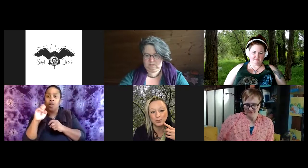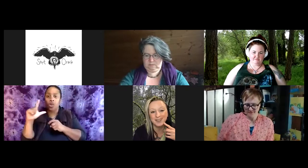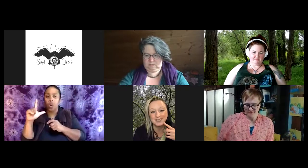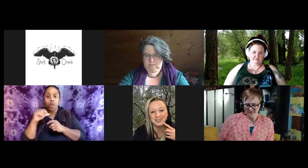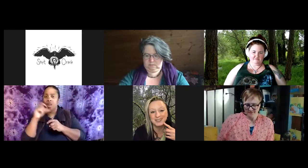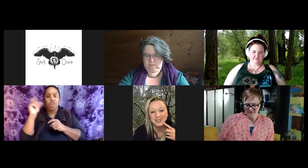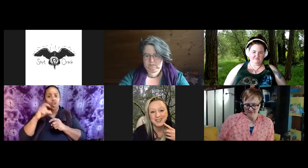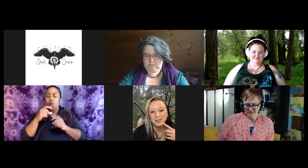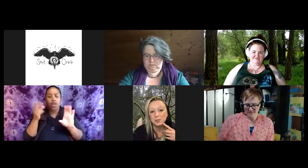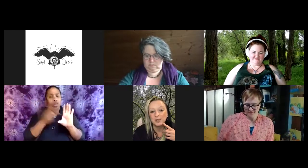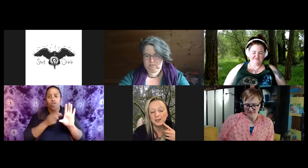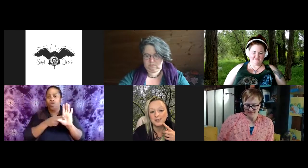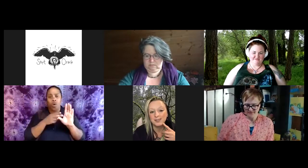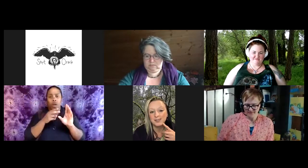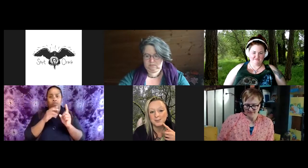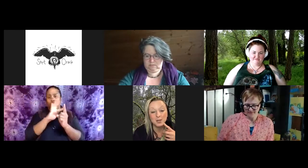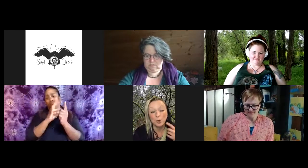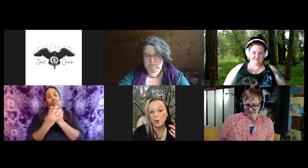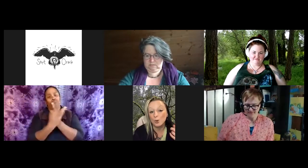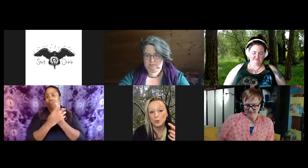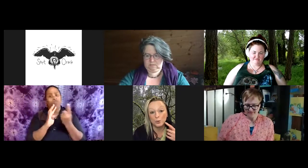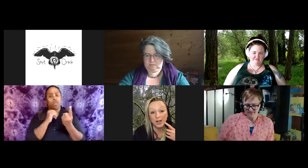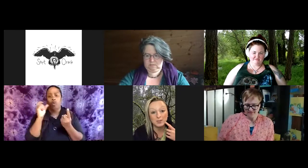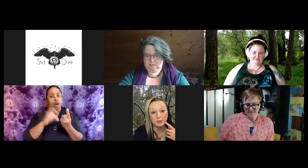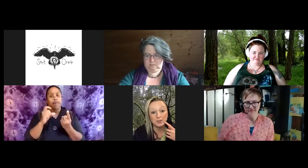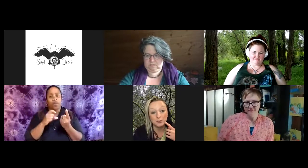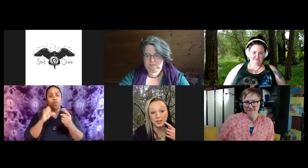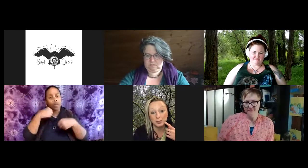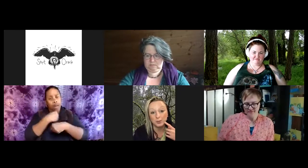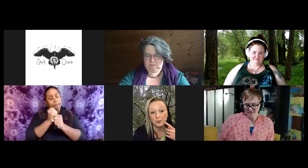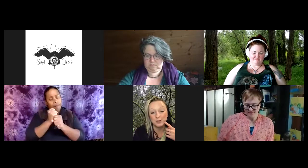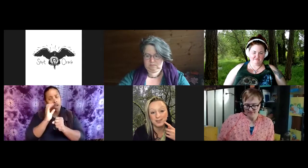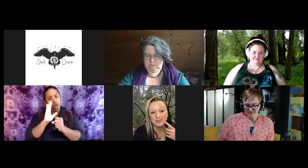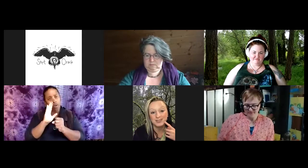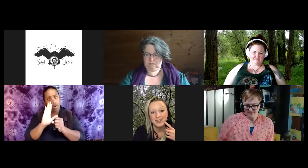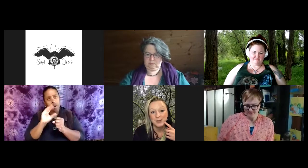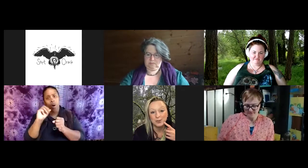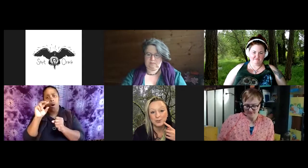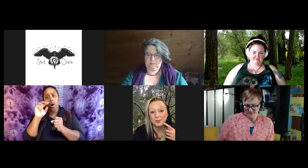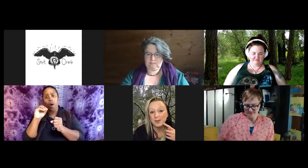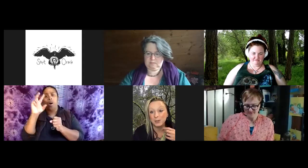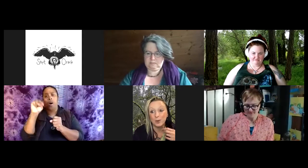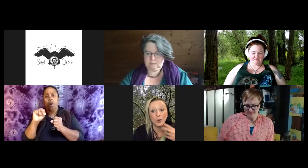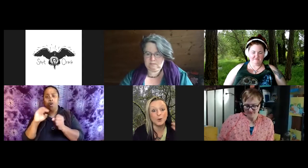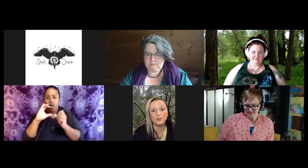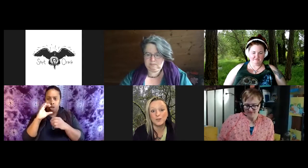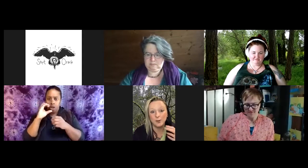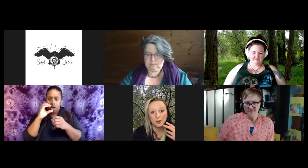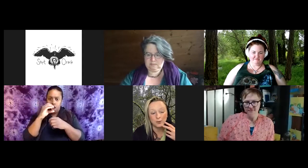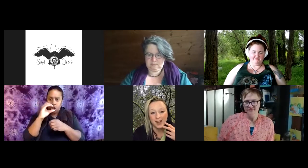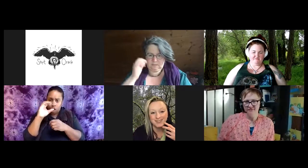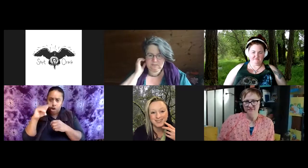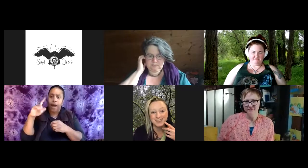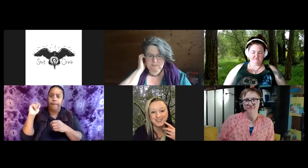maypole dance. You can make your own crafts with different colored ribbons. You can make your own